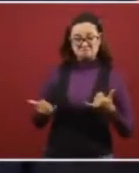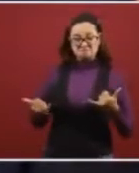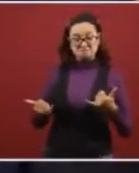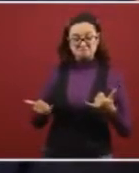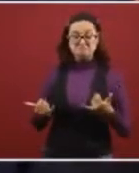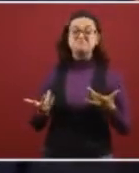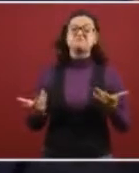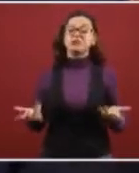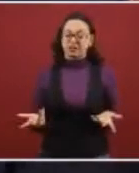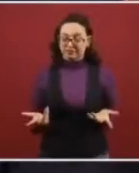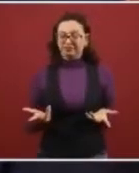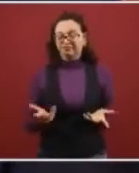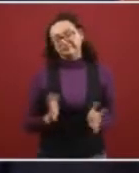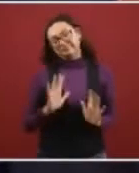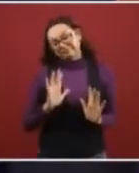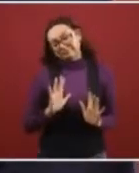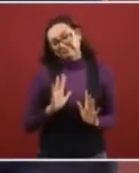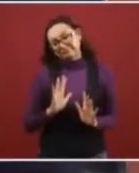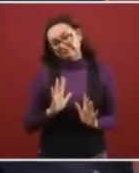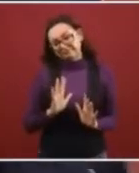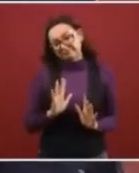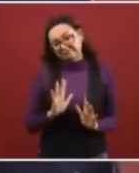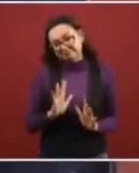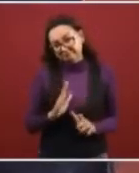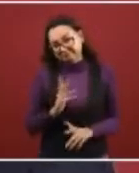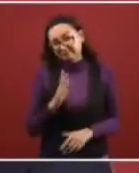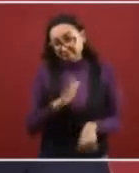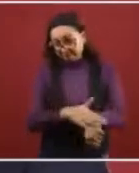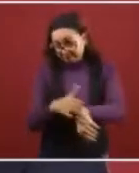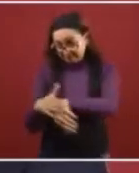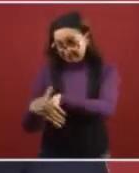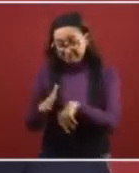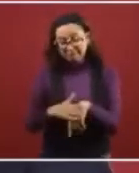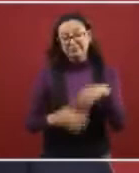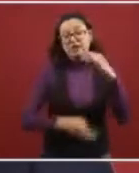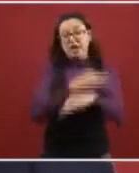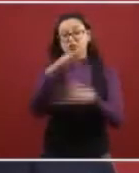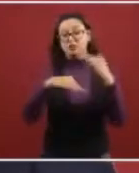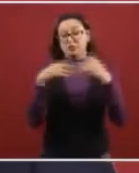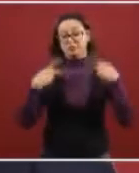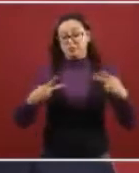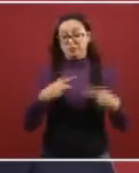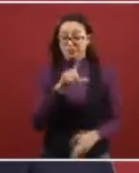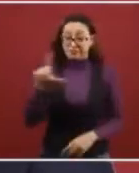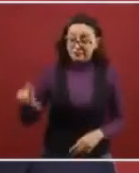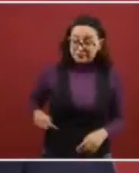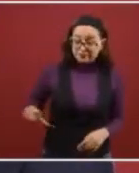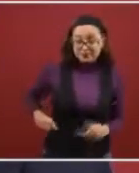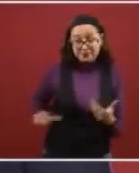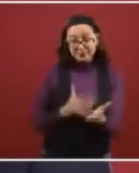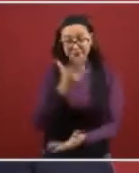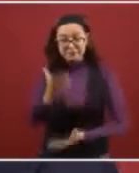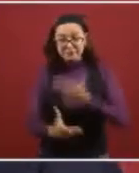es lo que yo les estoy pidiendo. That's what I'm asking to all public servants. Yo